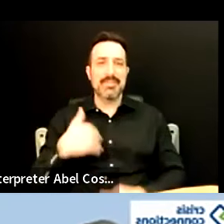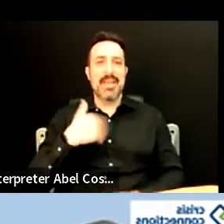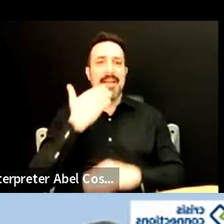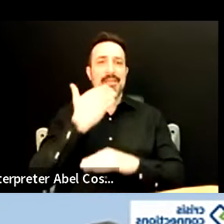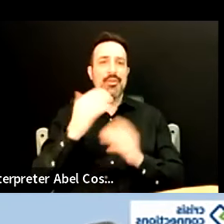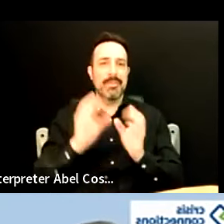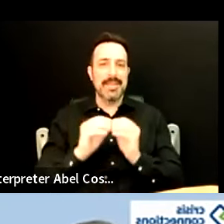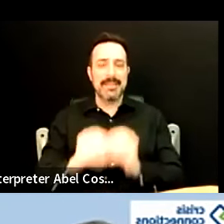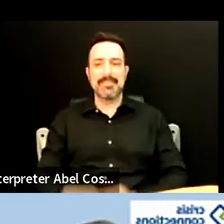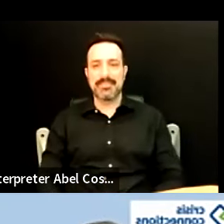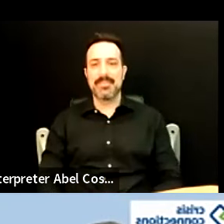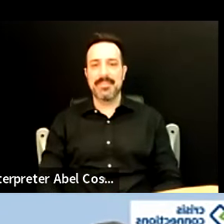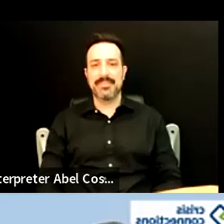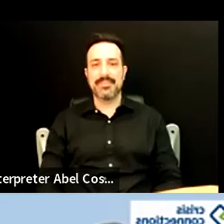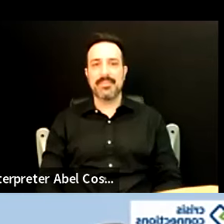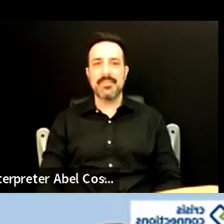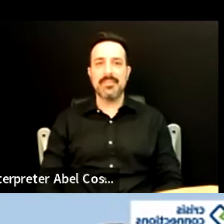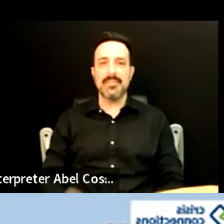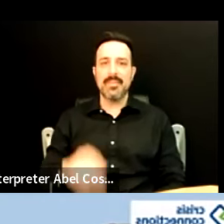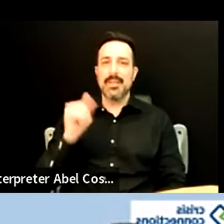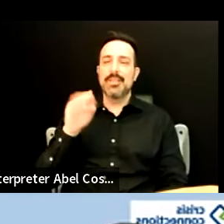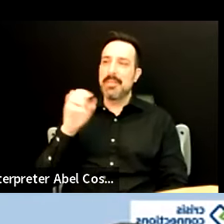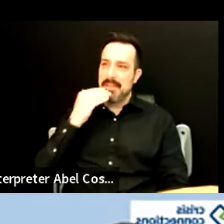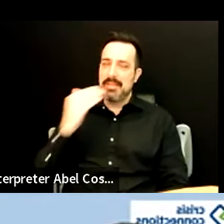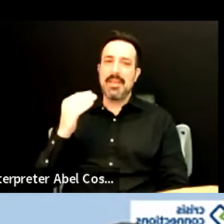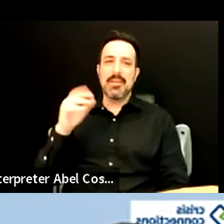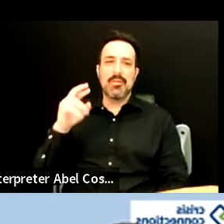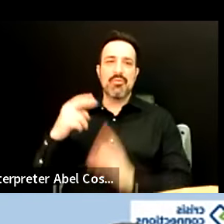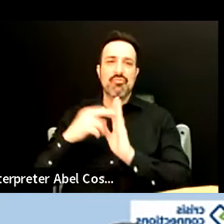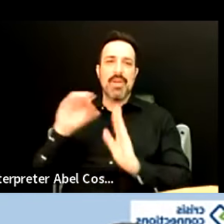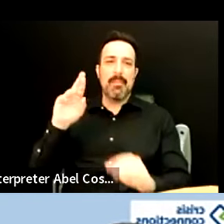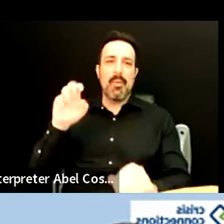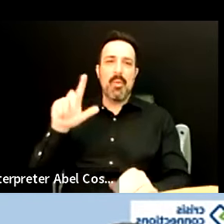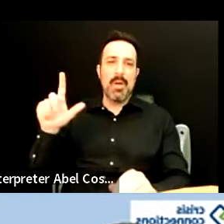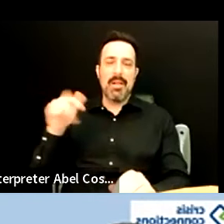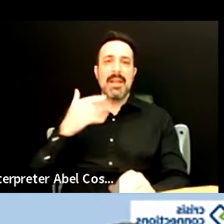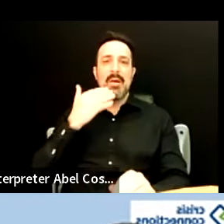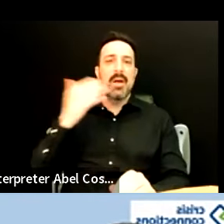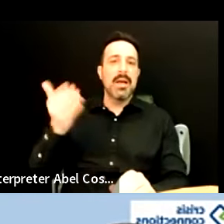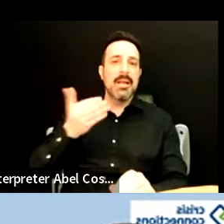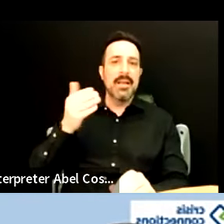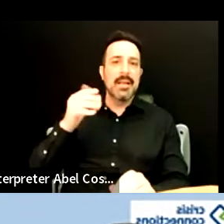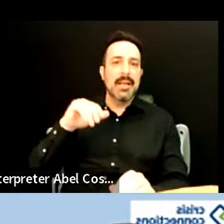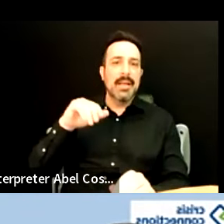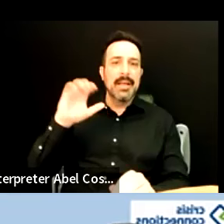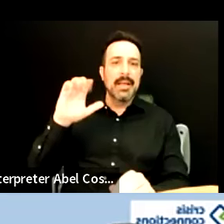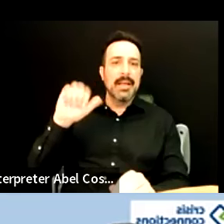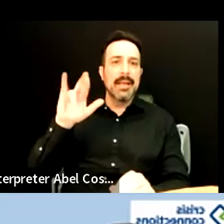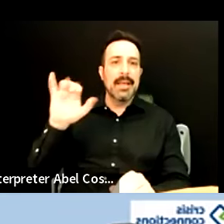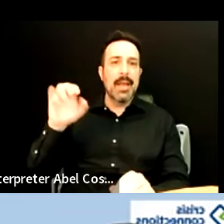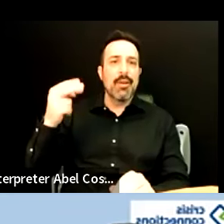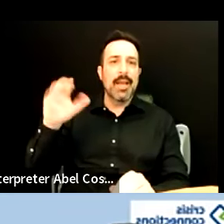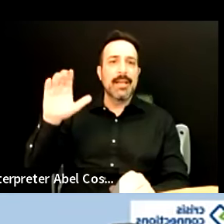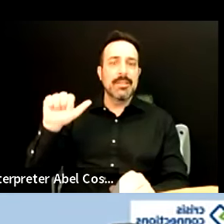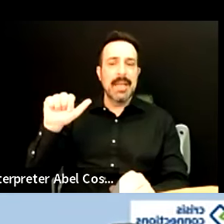meeting. Thank you, Representative Orwell. And now I'm going to ask Carrie Waterland with HCA to offer the land